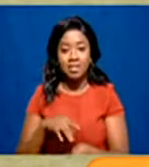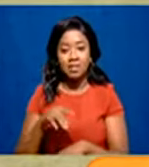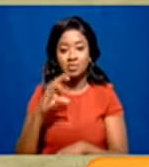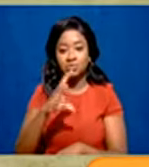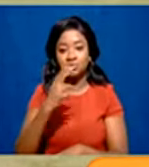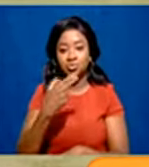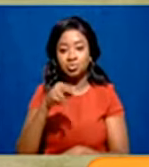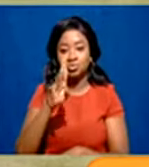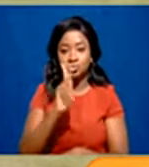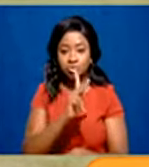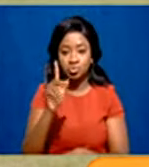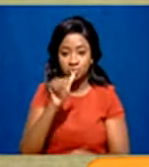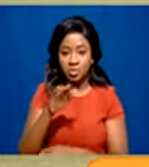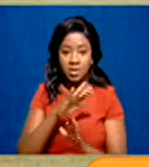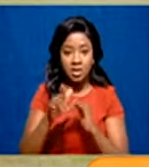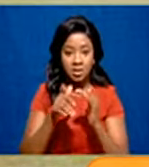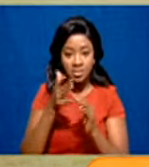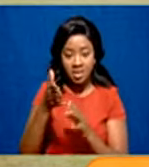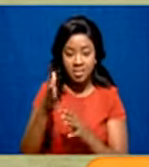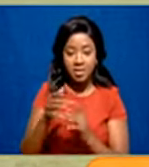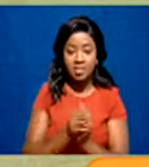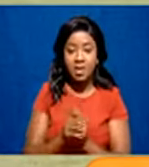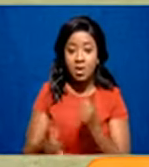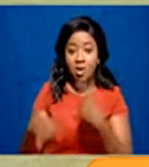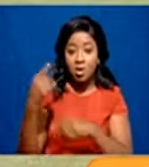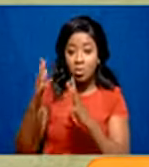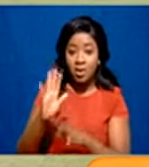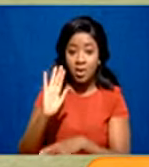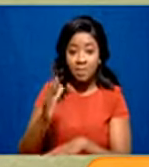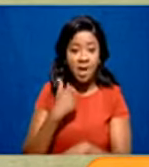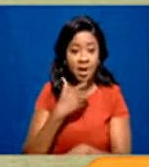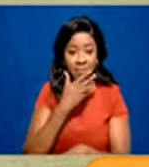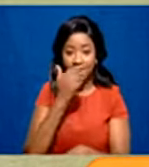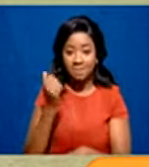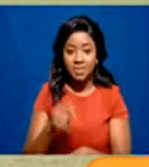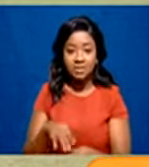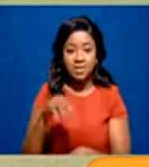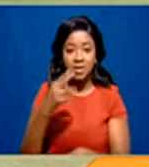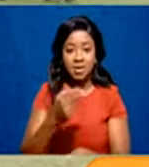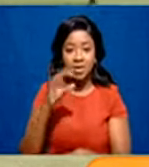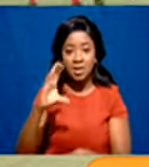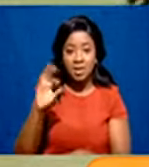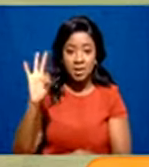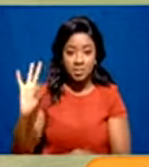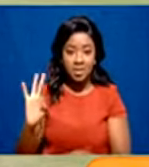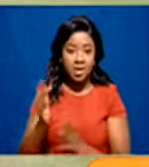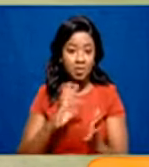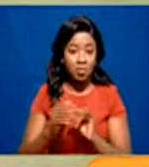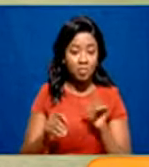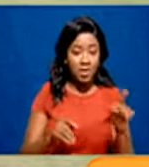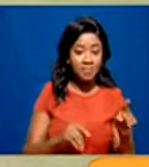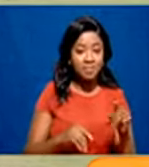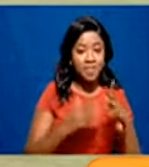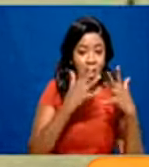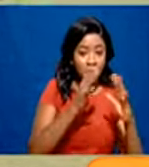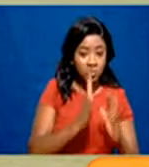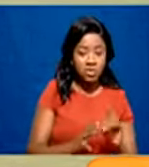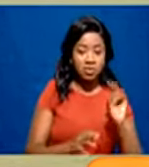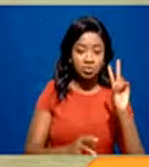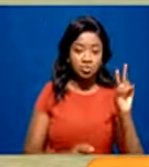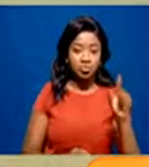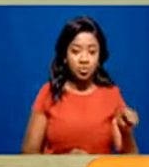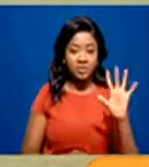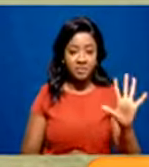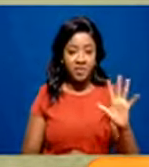as chukas in polo. Now, the winners had a better handicap of 3 compared to the losers 2.5. Now, in